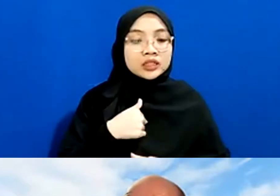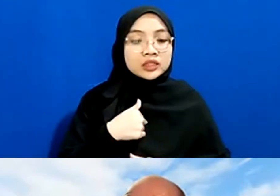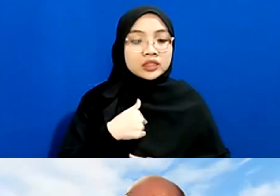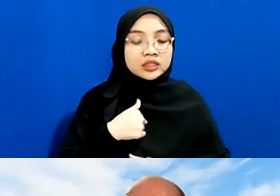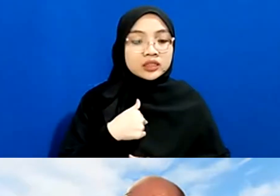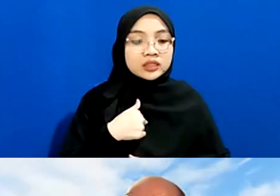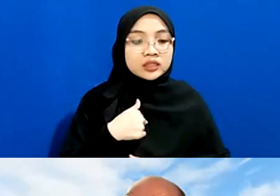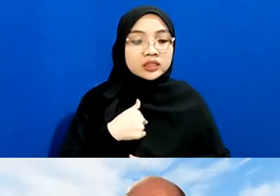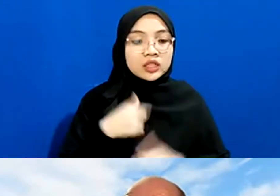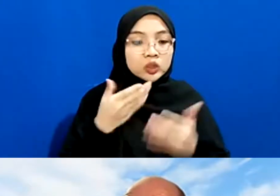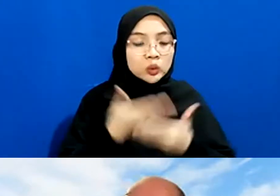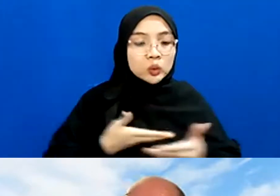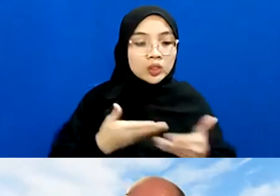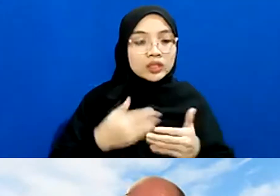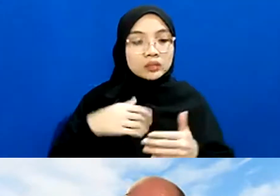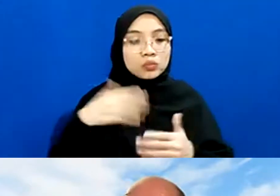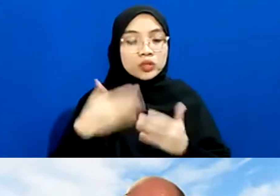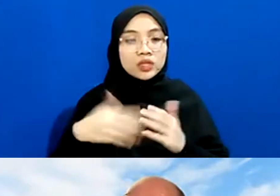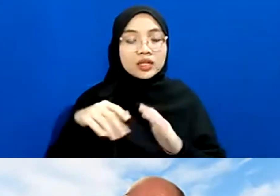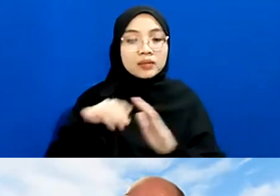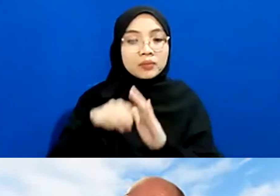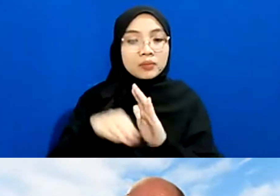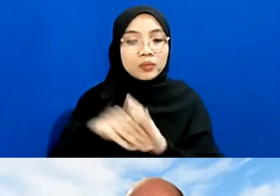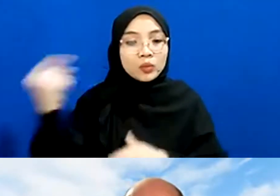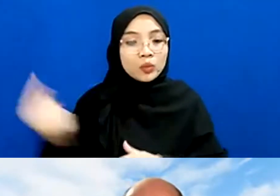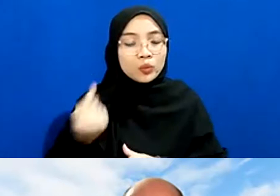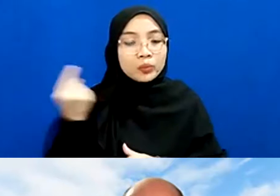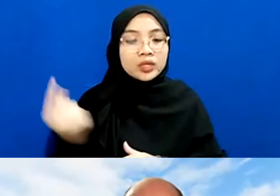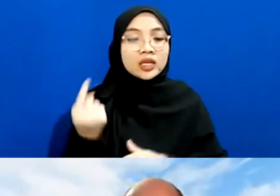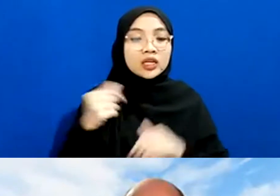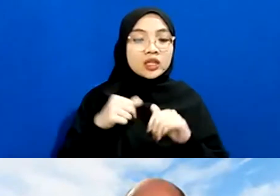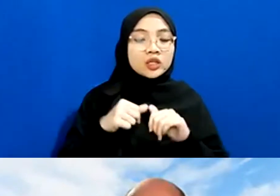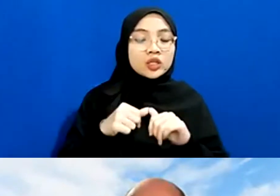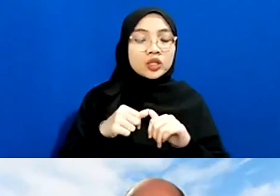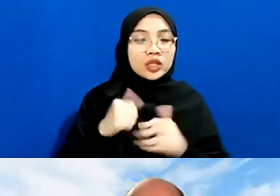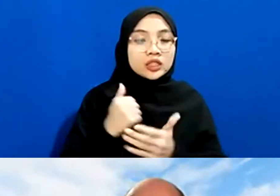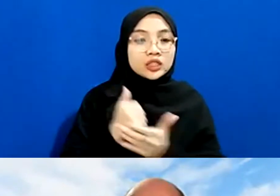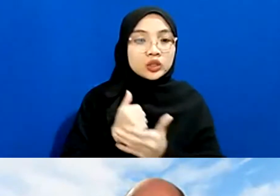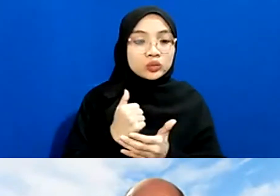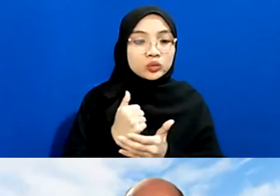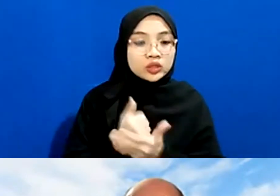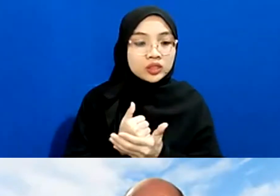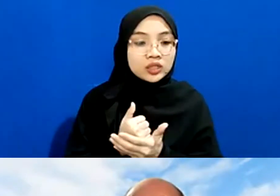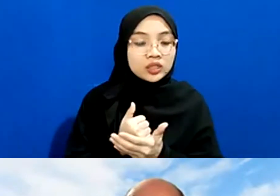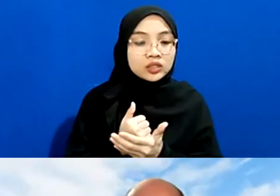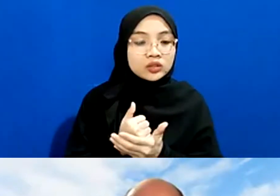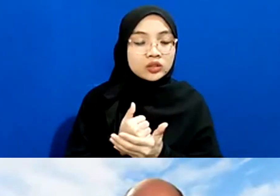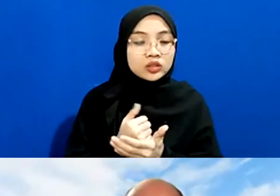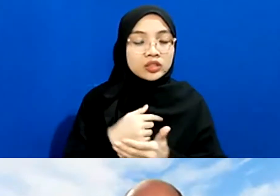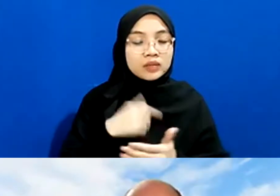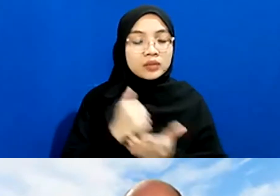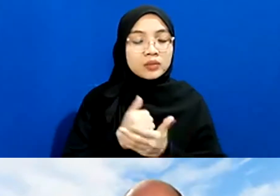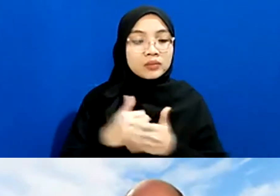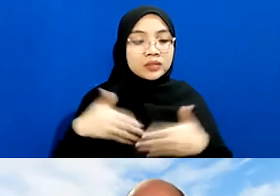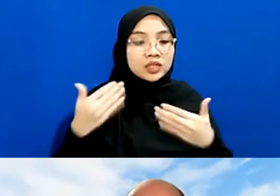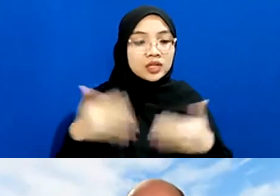and I suppose public policy as well. That certainly is relevant to the topic